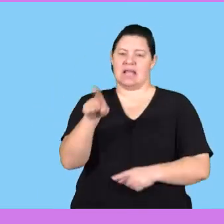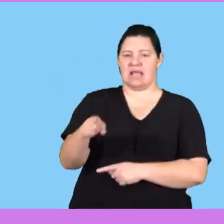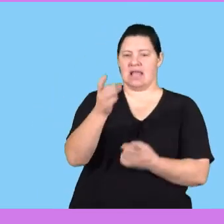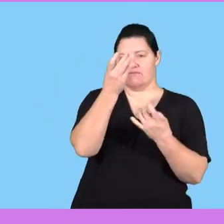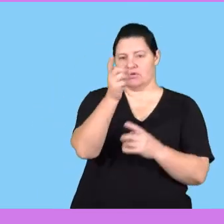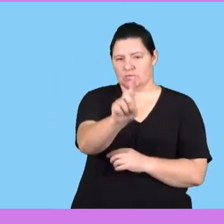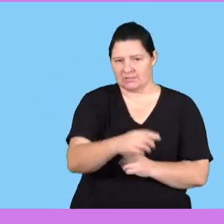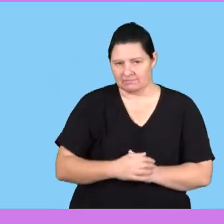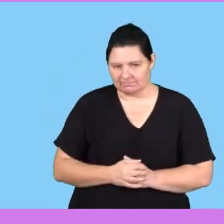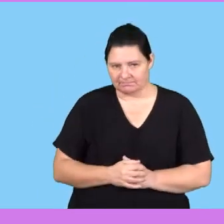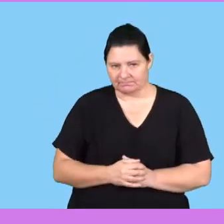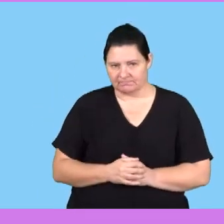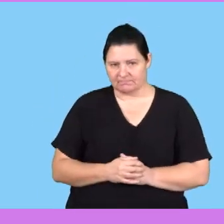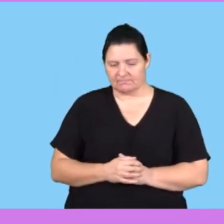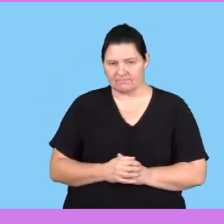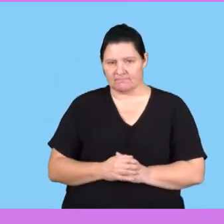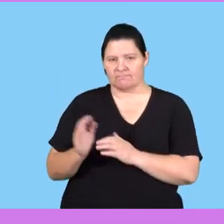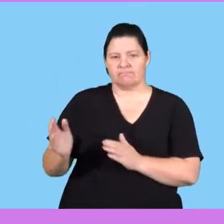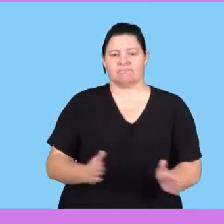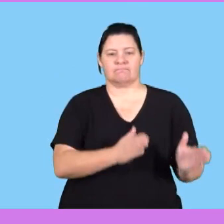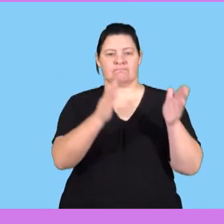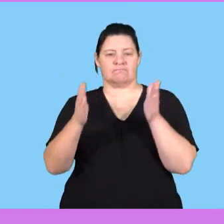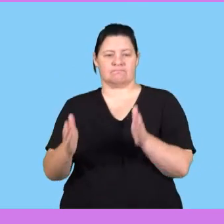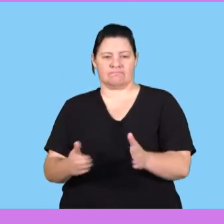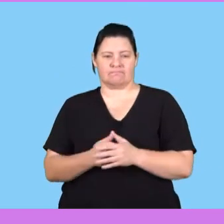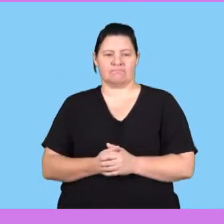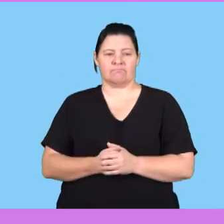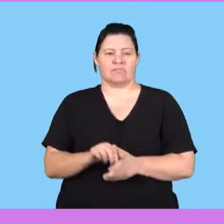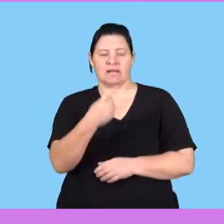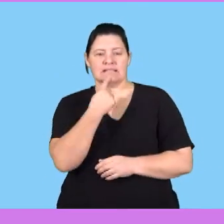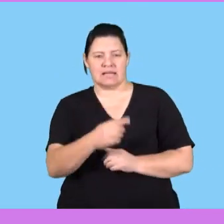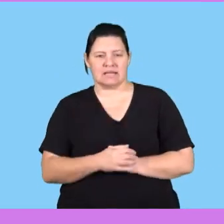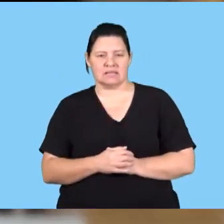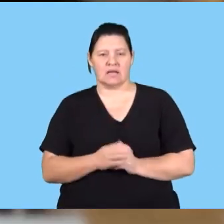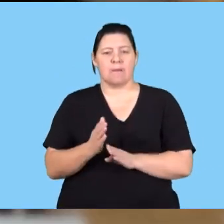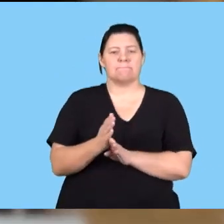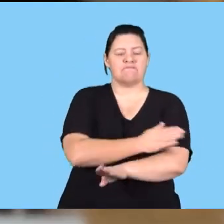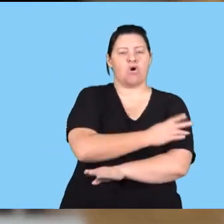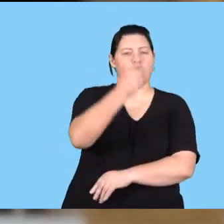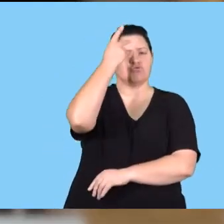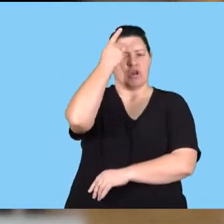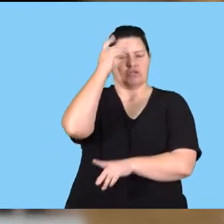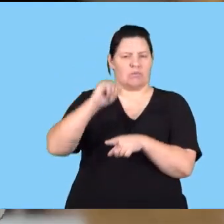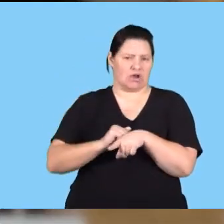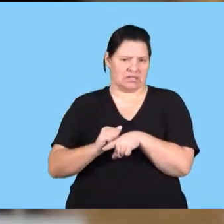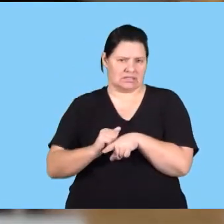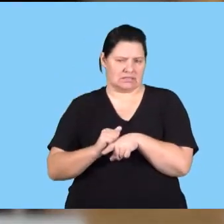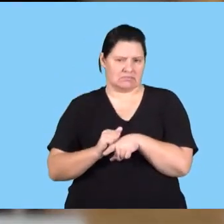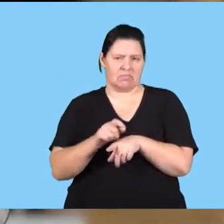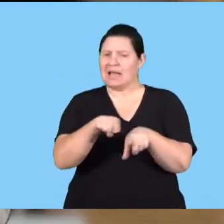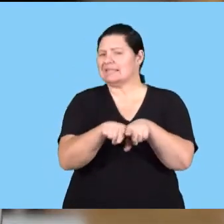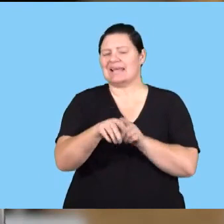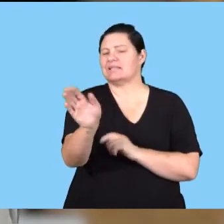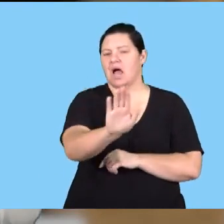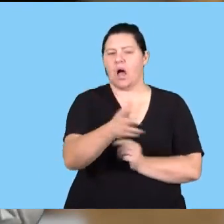our data. Okay, so moving now to our next slide. Right, it says here pre-knowledge practice. So